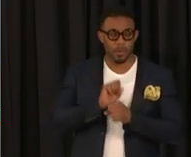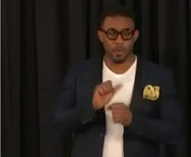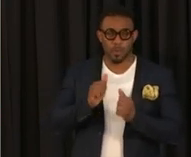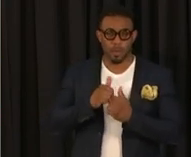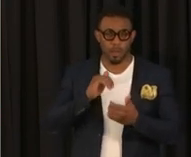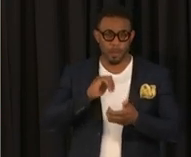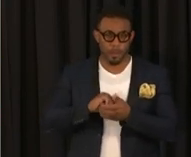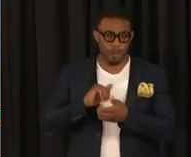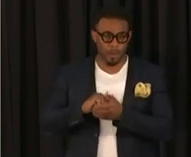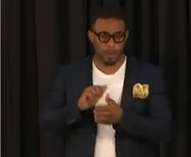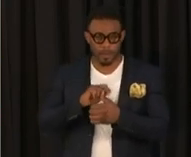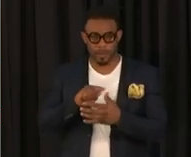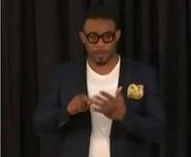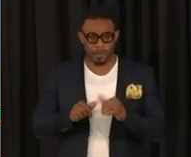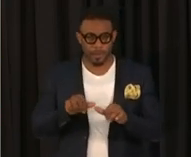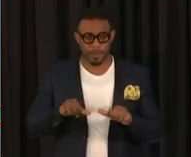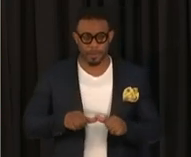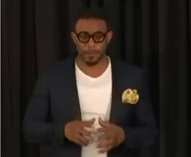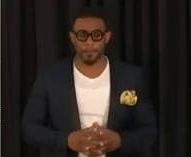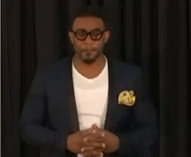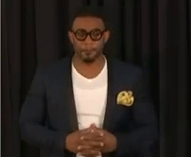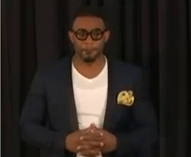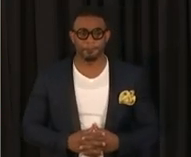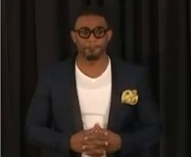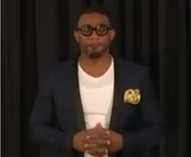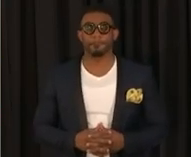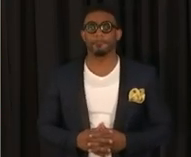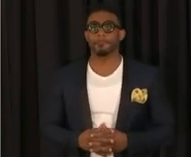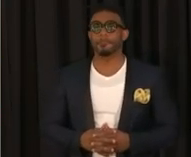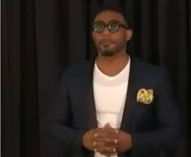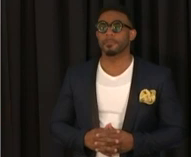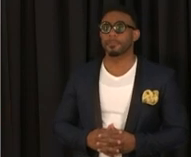be working with our partners in those areas.